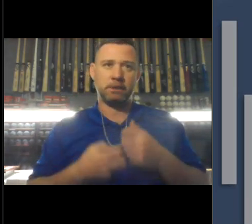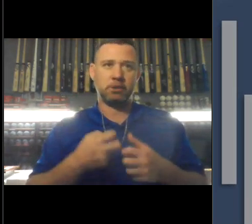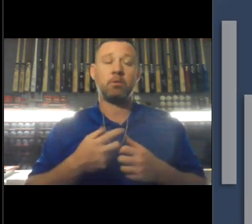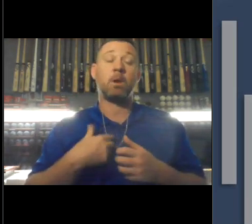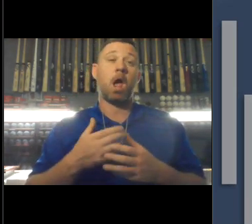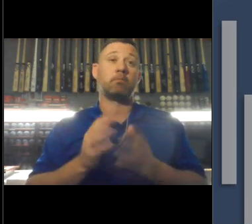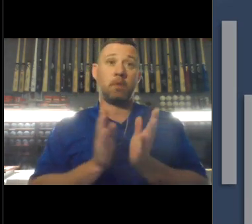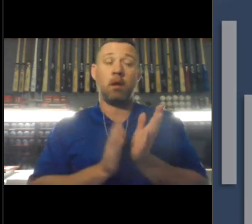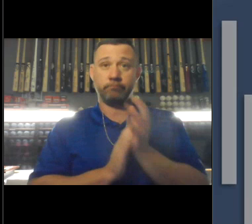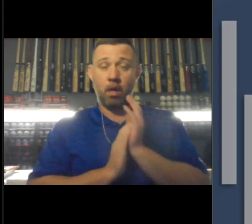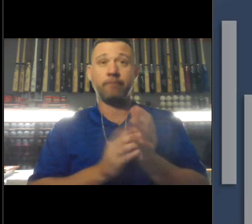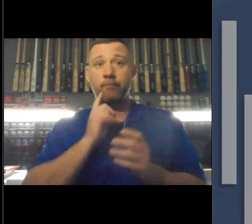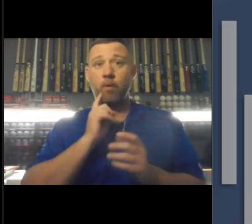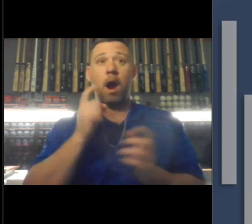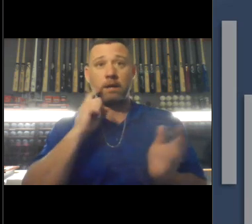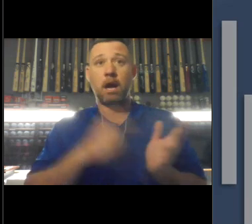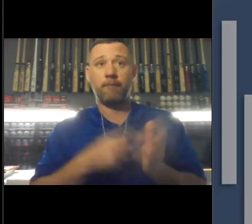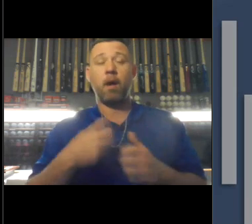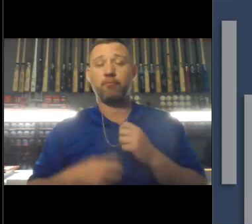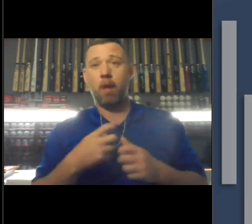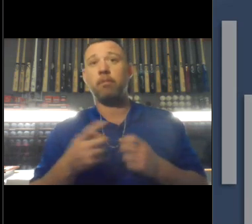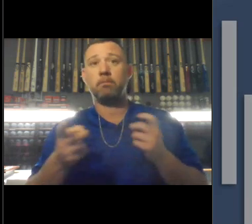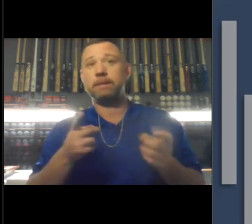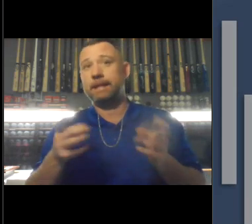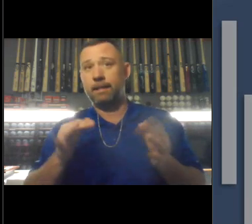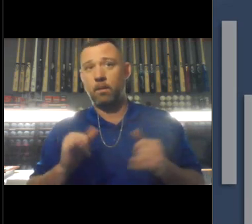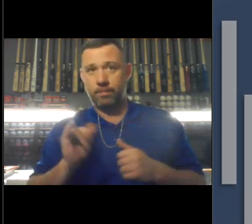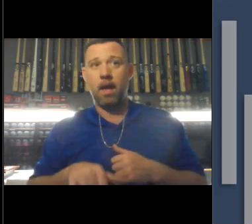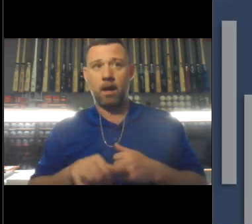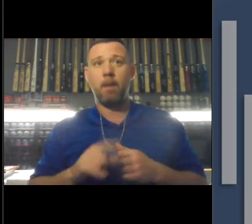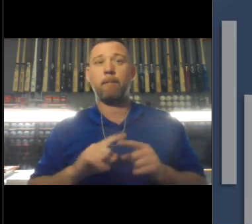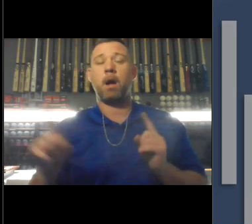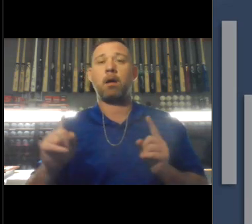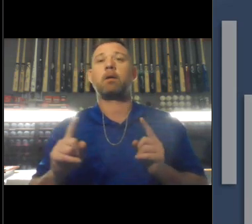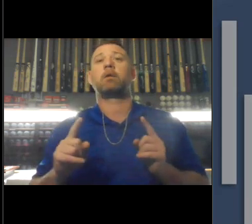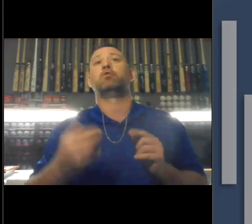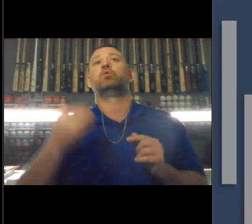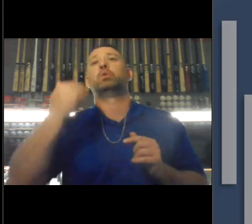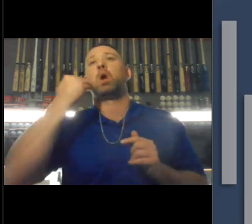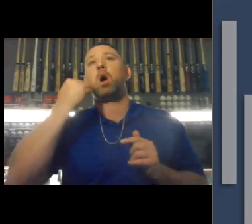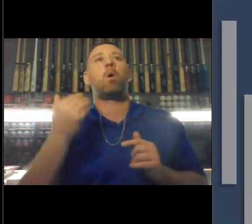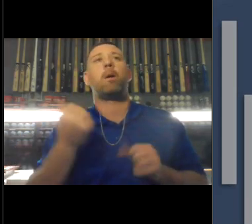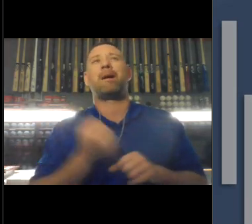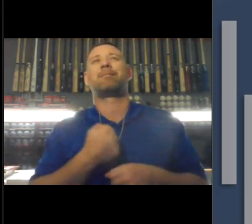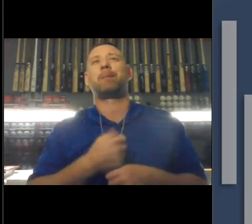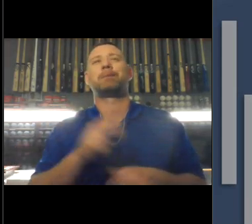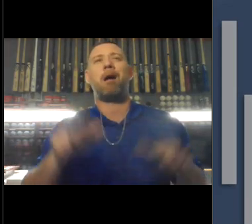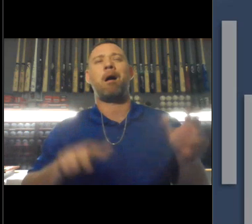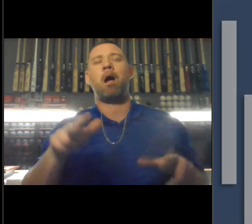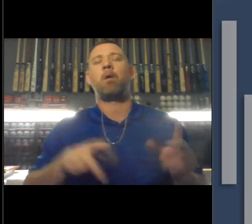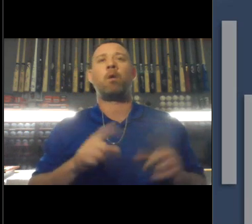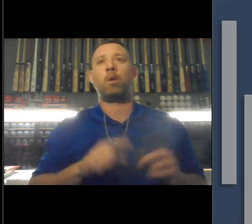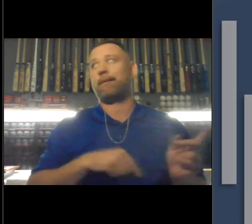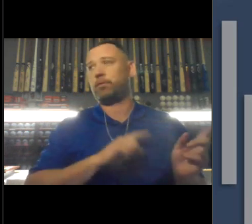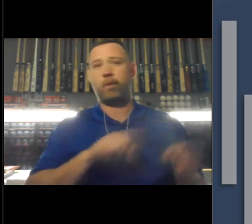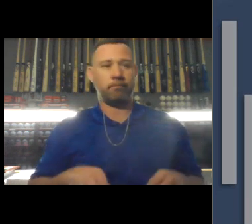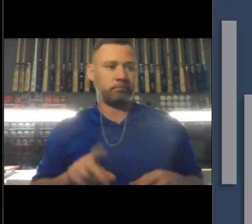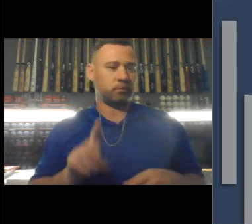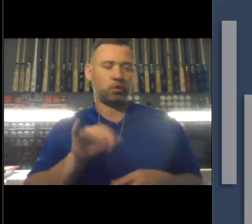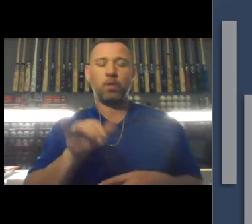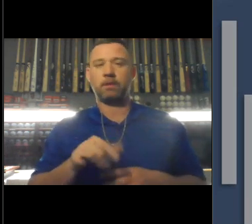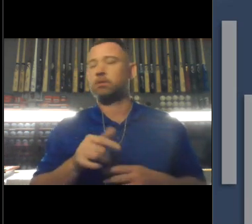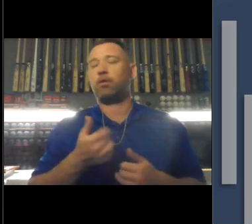actually identifying the problem and dealing with it. But I mean, as you know, it makes things awkward when we have to come up here and do this. So is